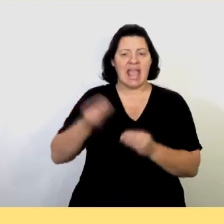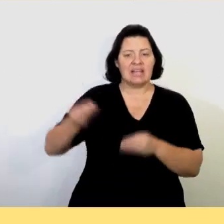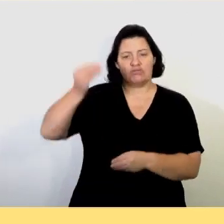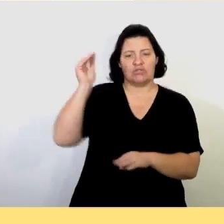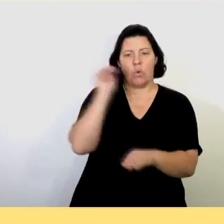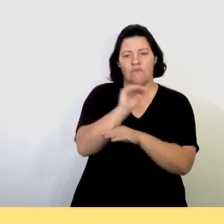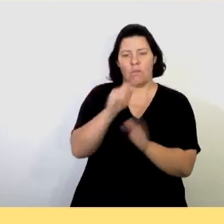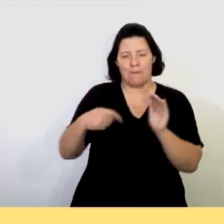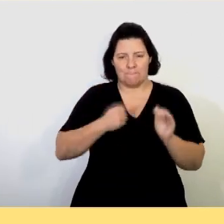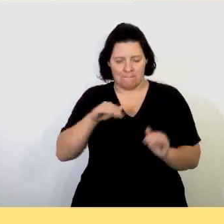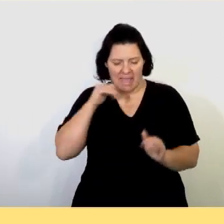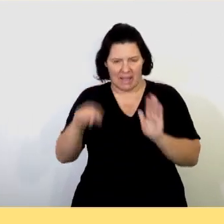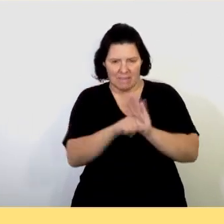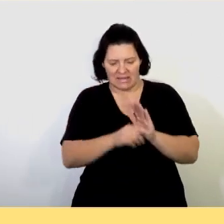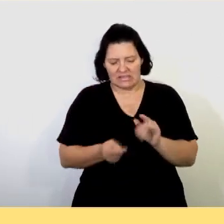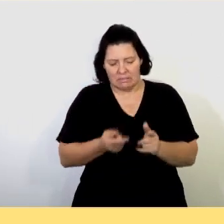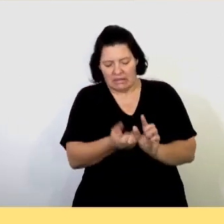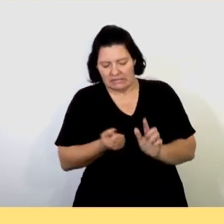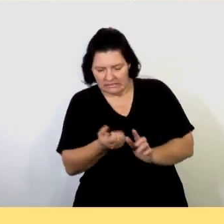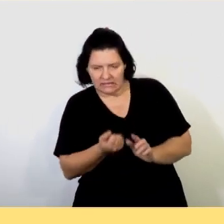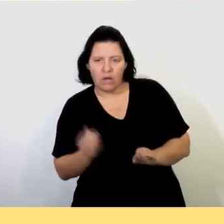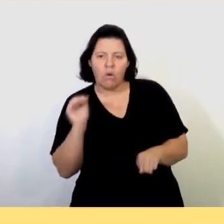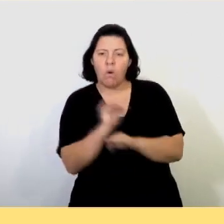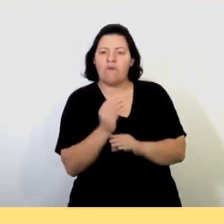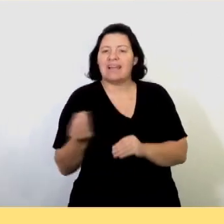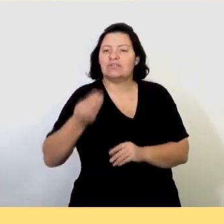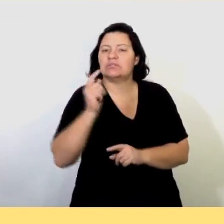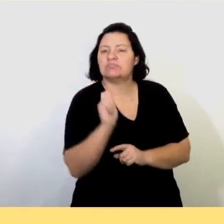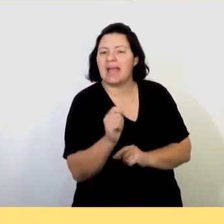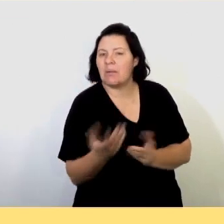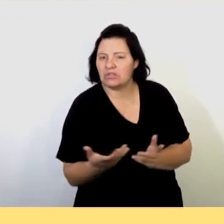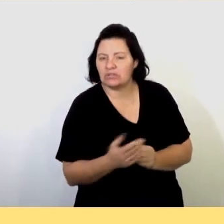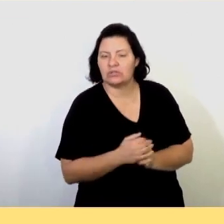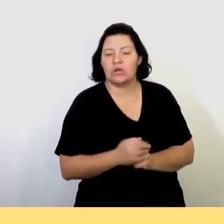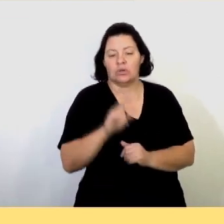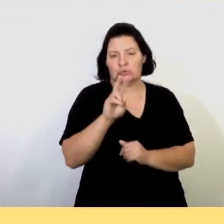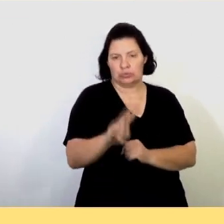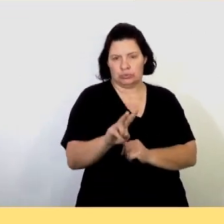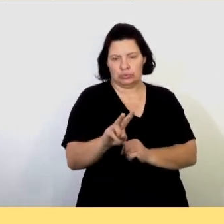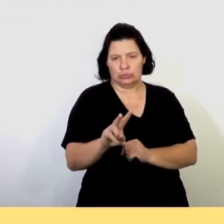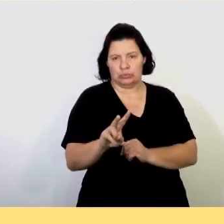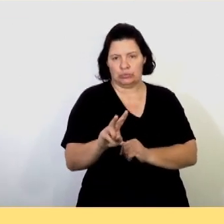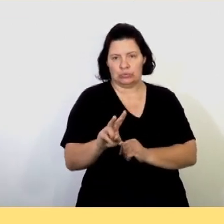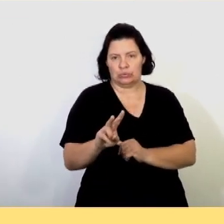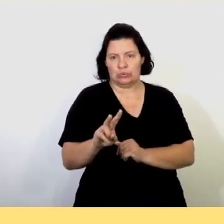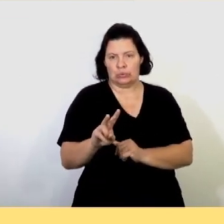on overdraft is the next one. And how much is your interest on overdraft? There it is,